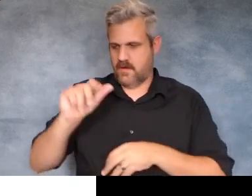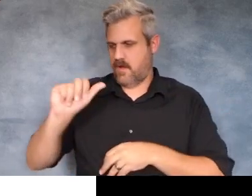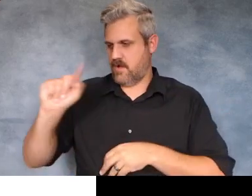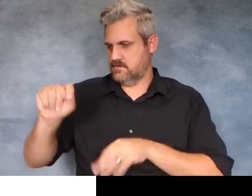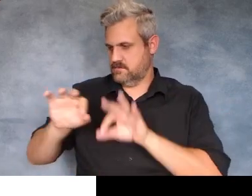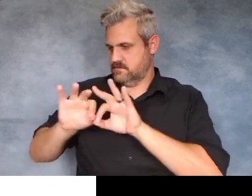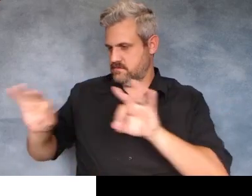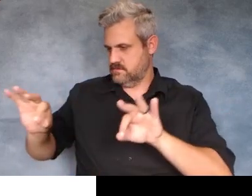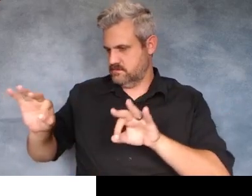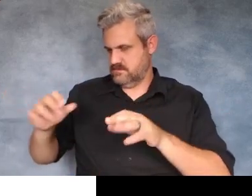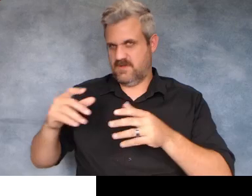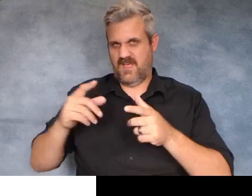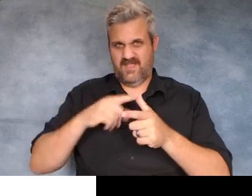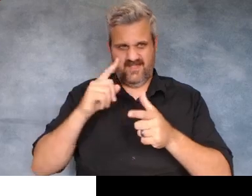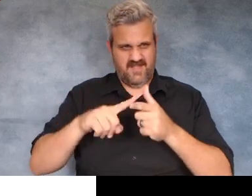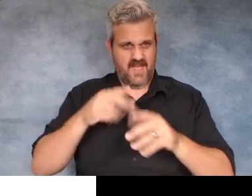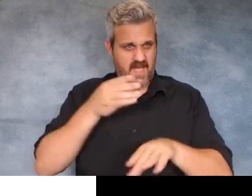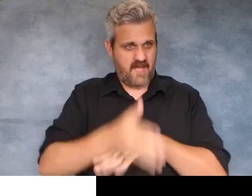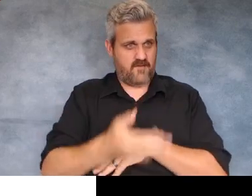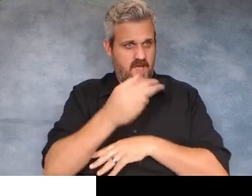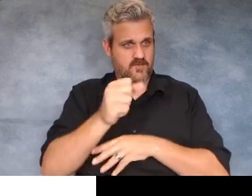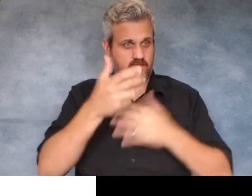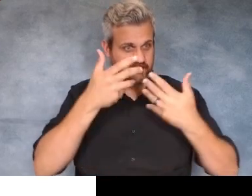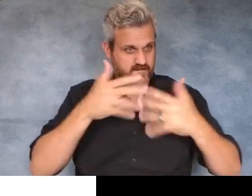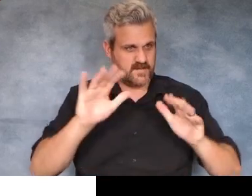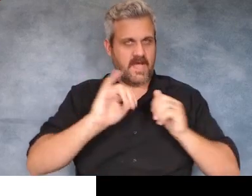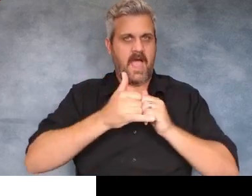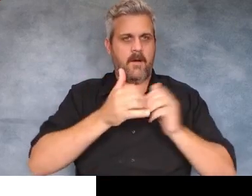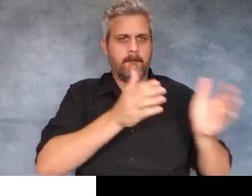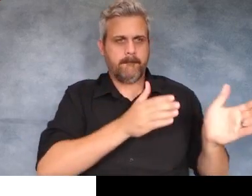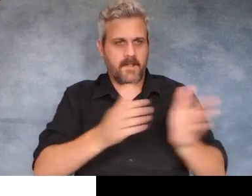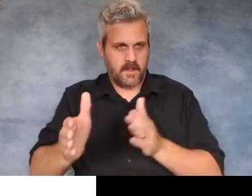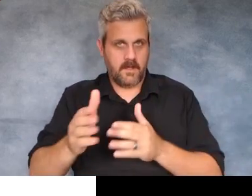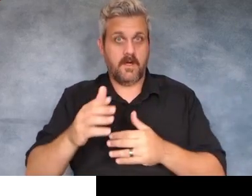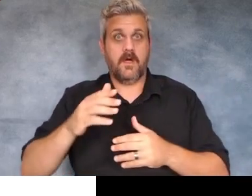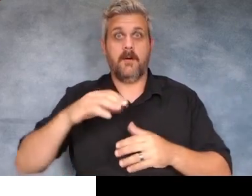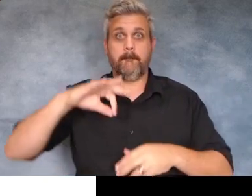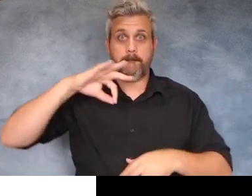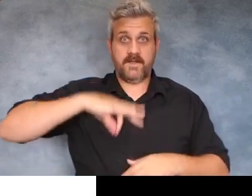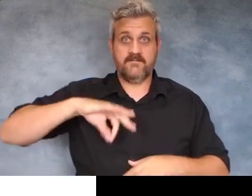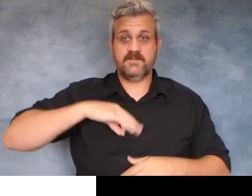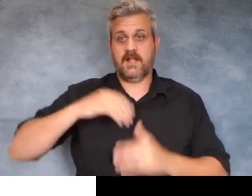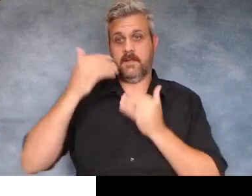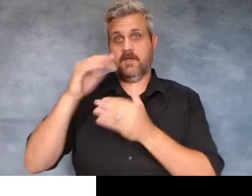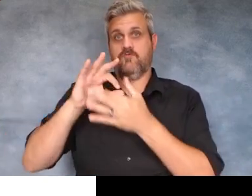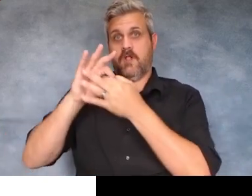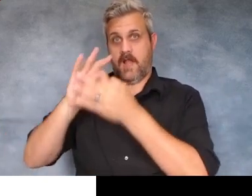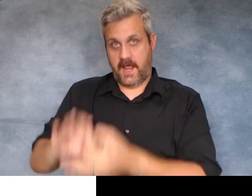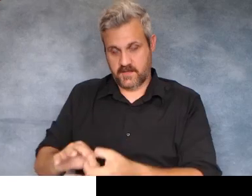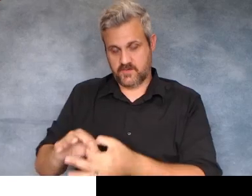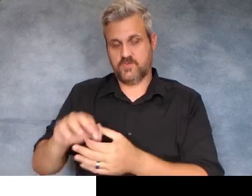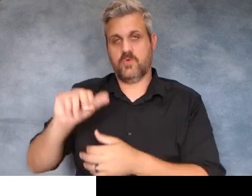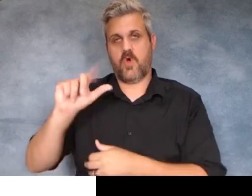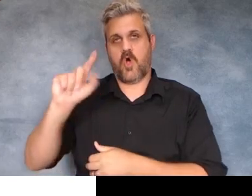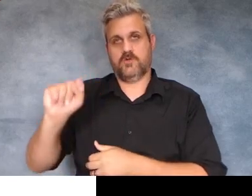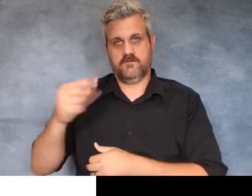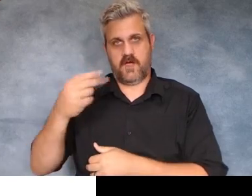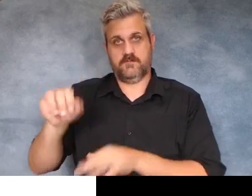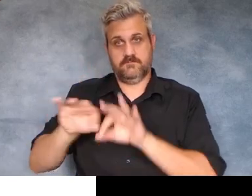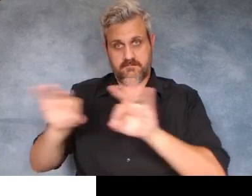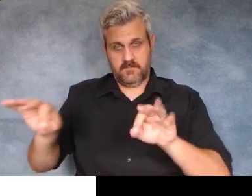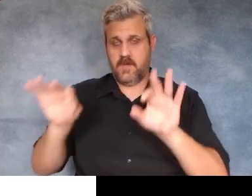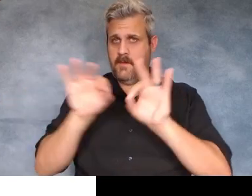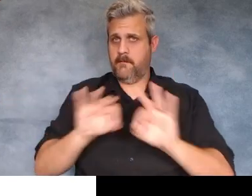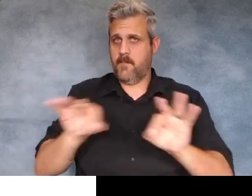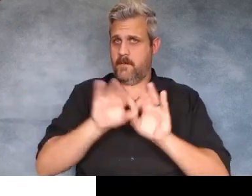high school. We noted the benefits and limitations of receiving a high school diploma and the importance of selecting the diploma